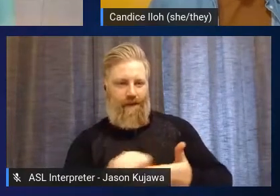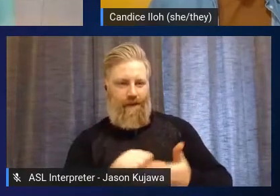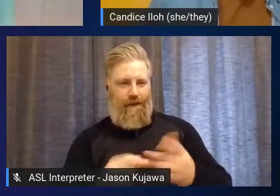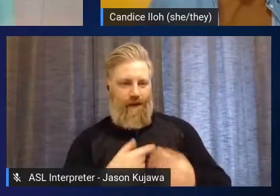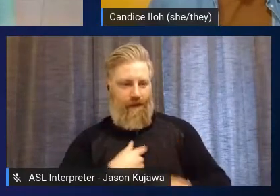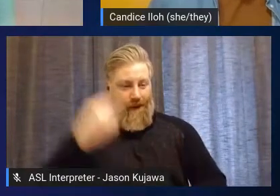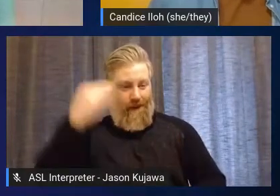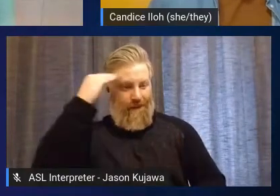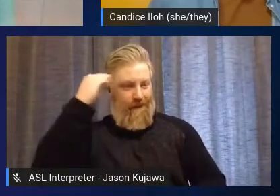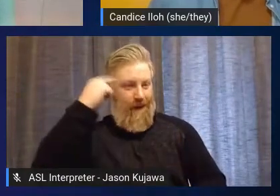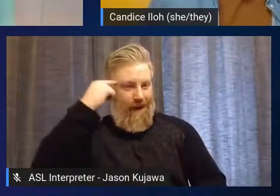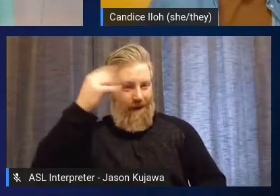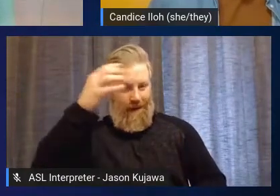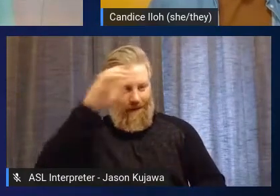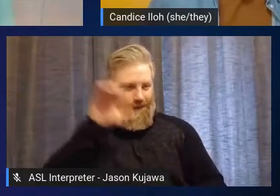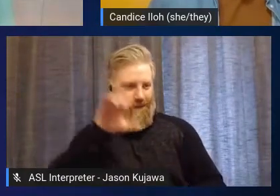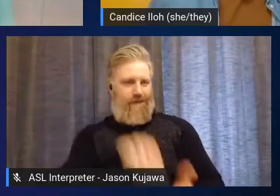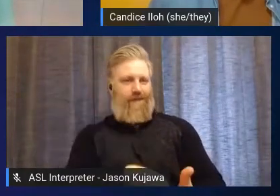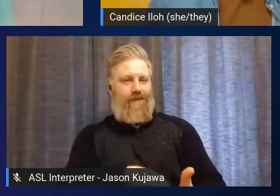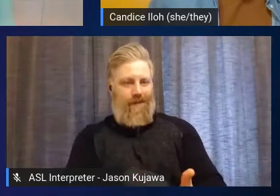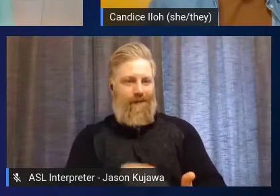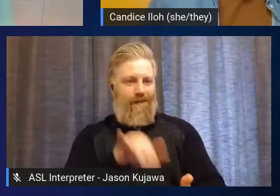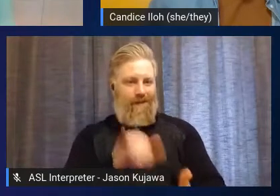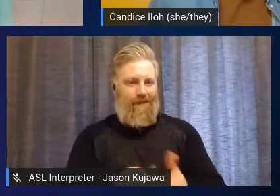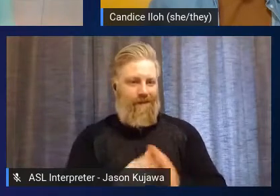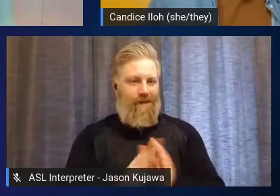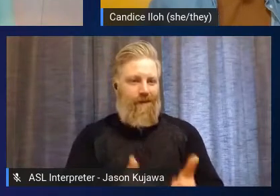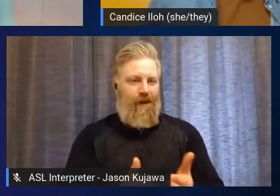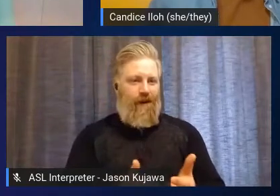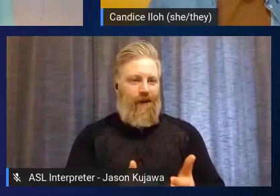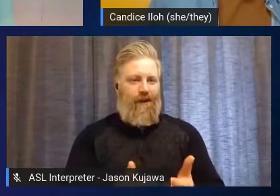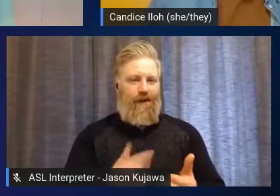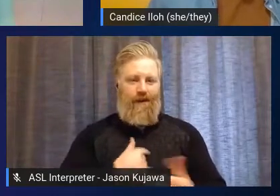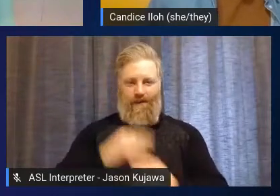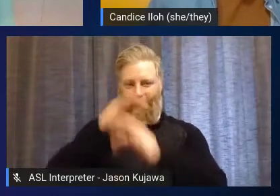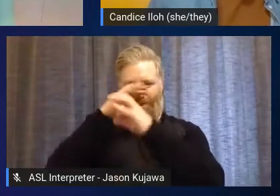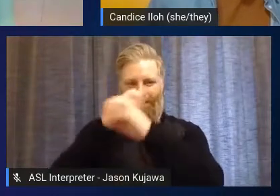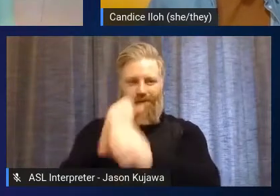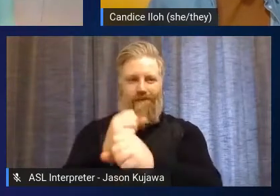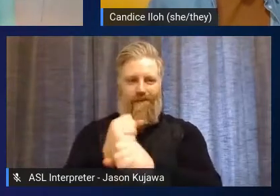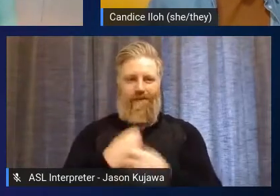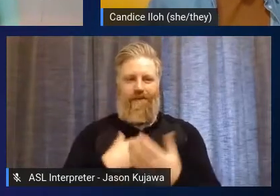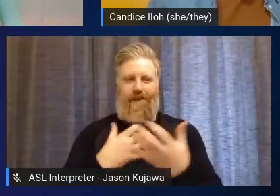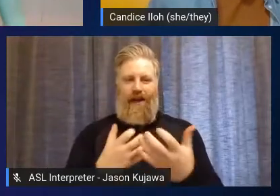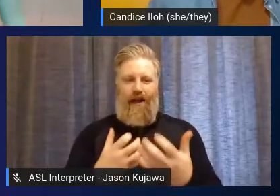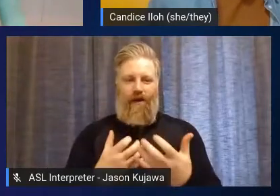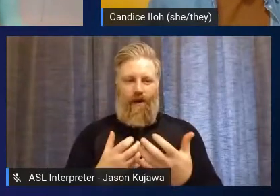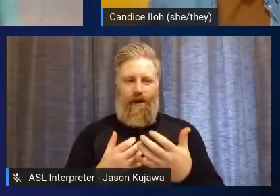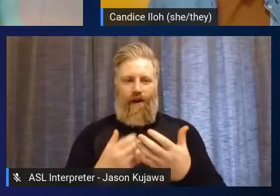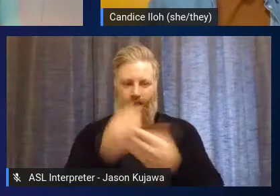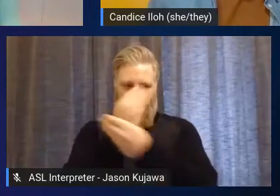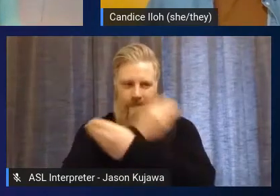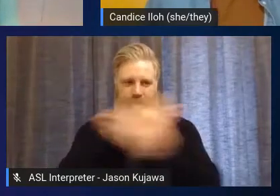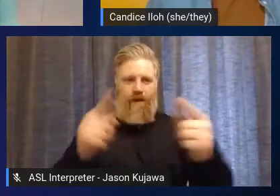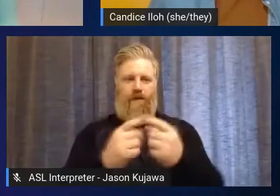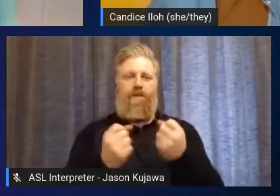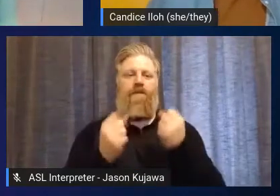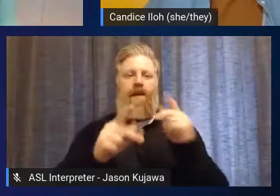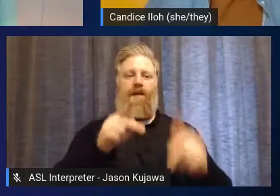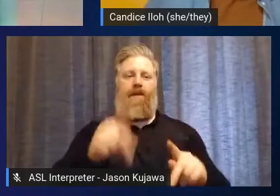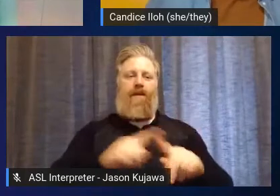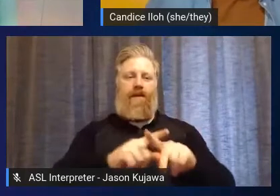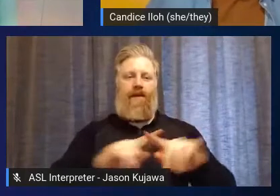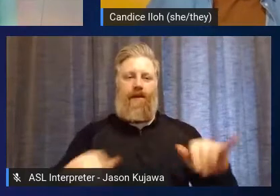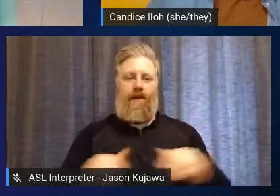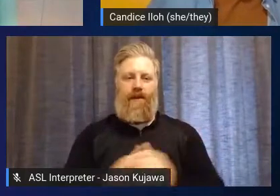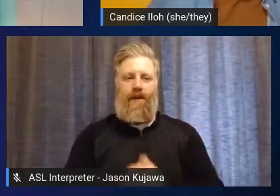so yeah, I was just drawn to the opportunity to get to like say something to a lot of people at once. Every kid is